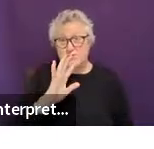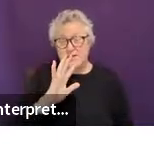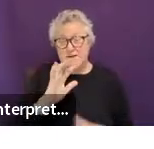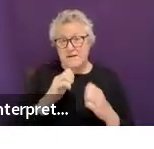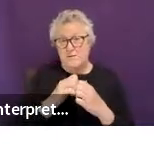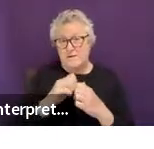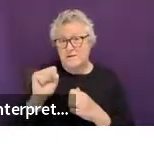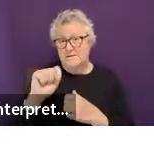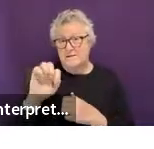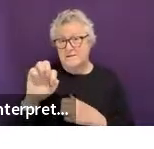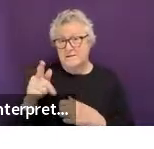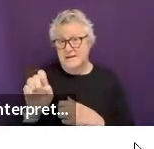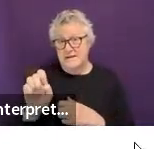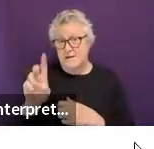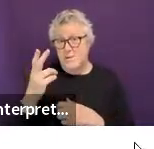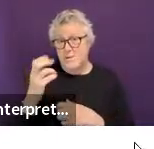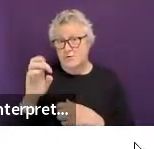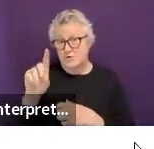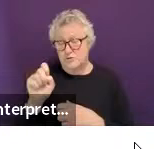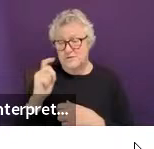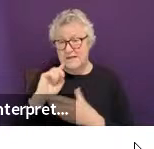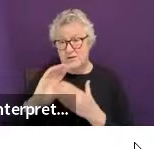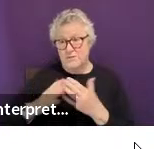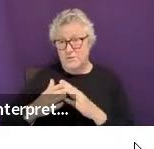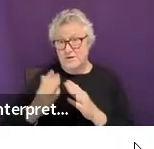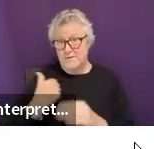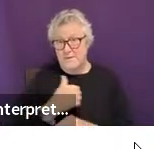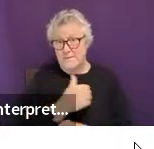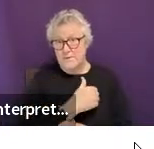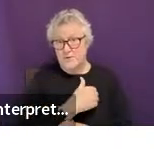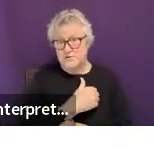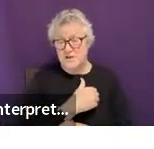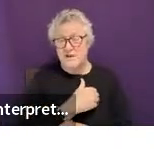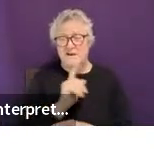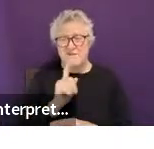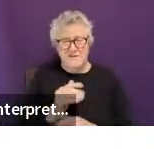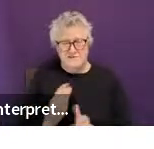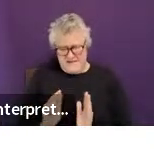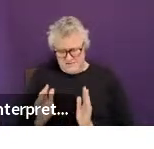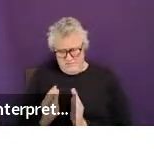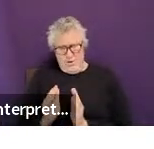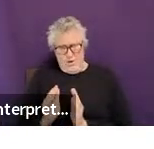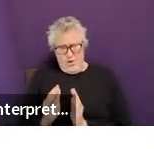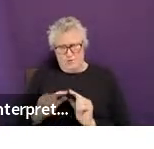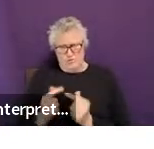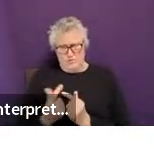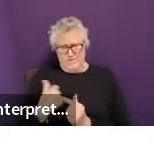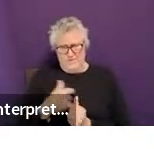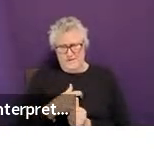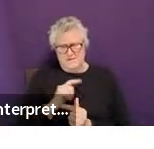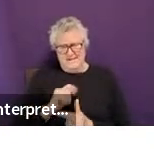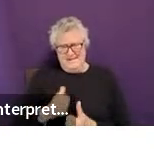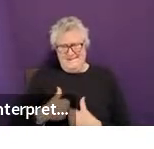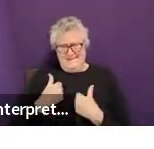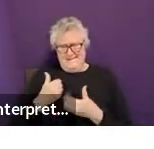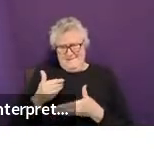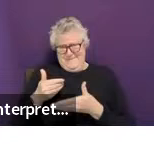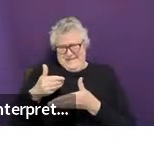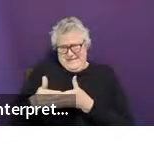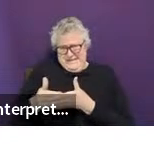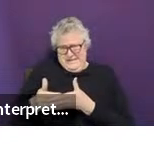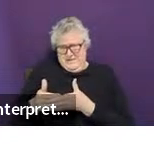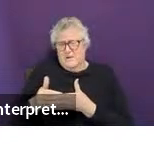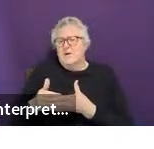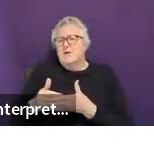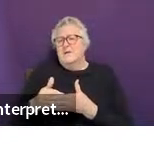members, there's a small group of us who live right here at the 4th Plain interchange. I look out my front door and I look across